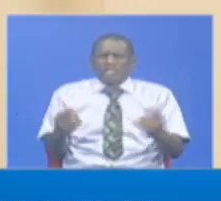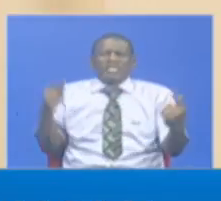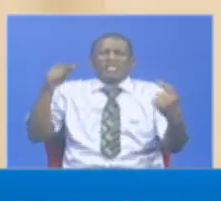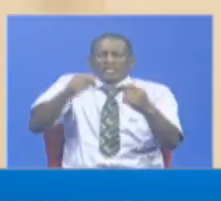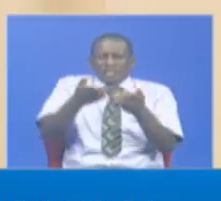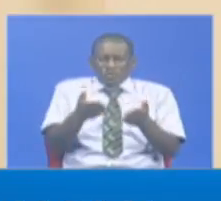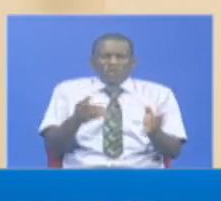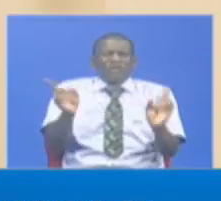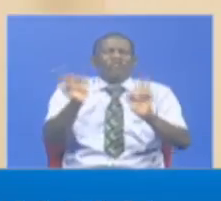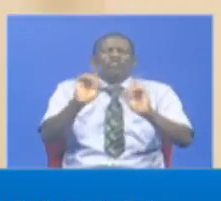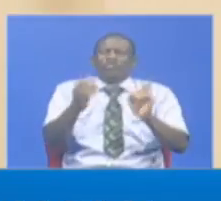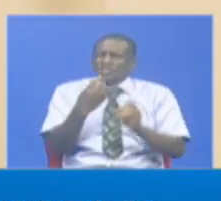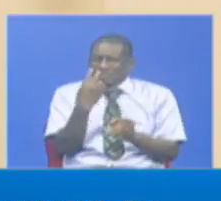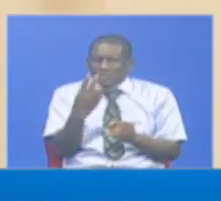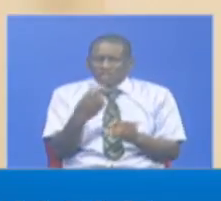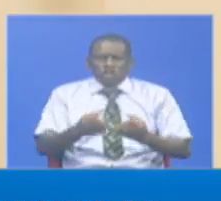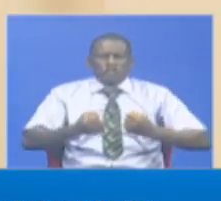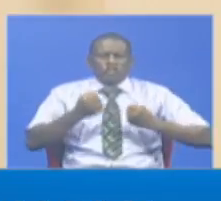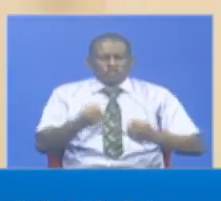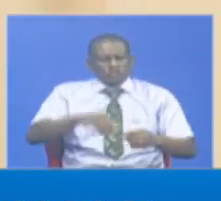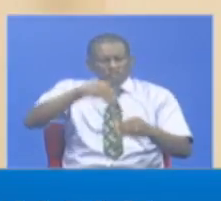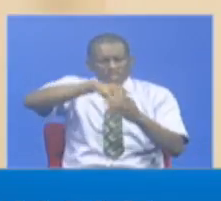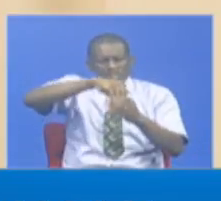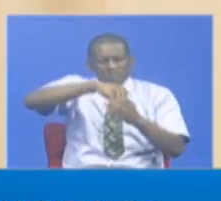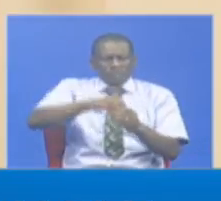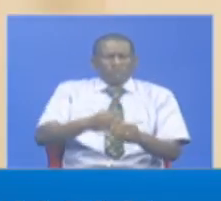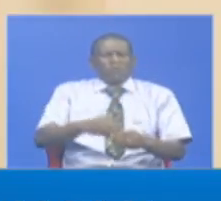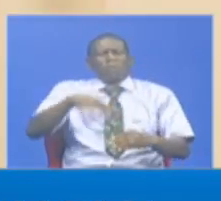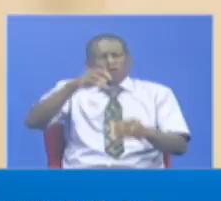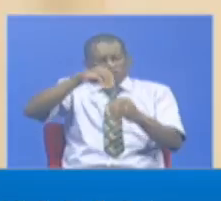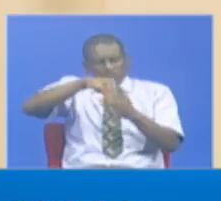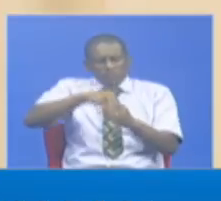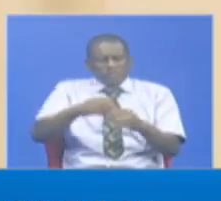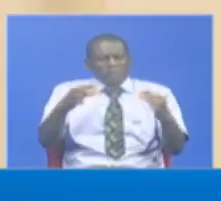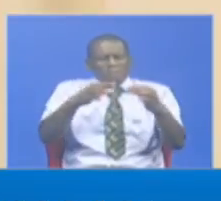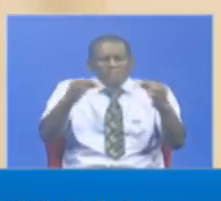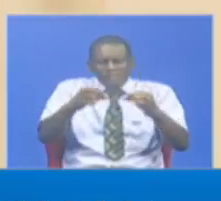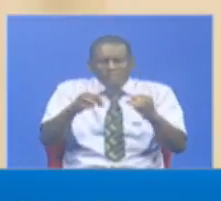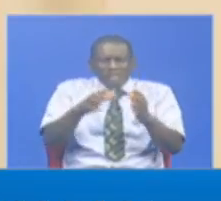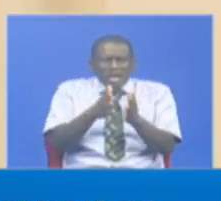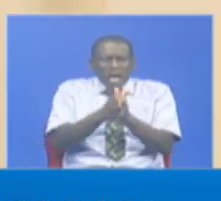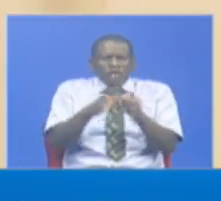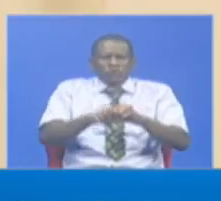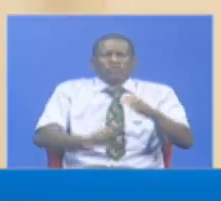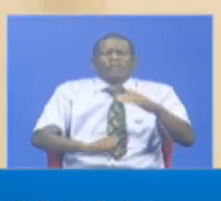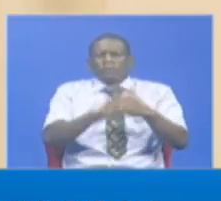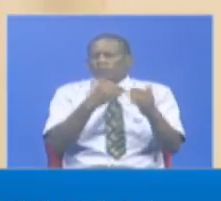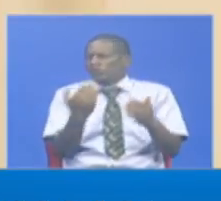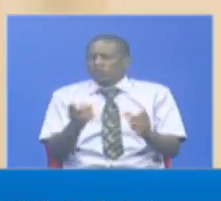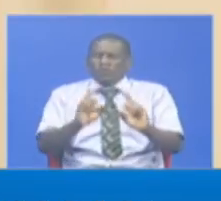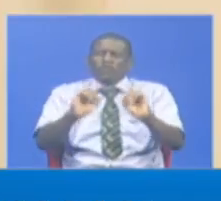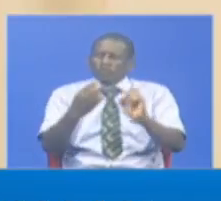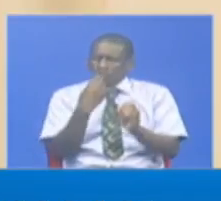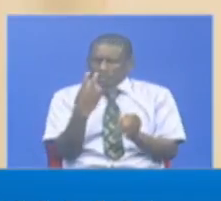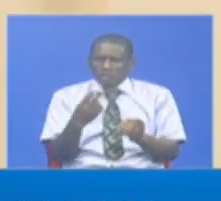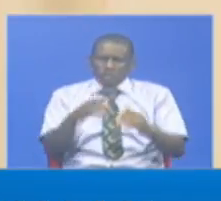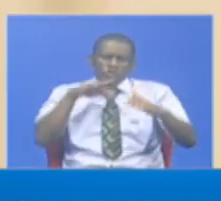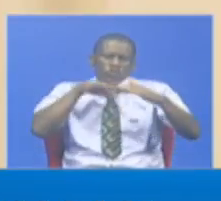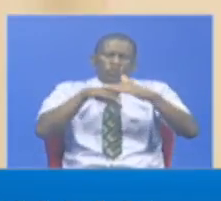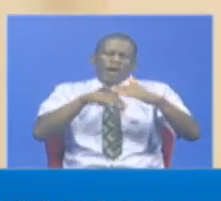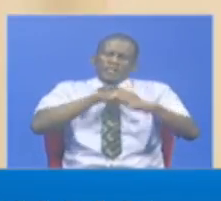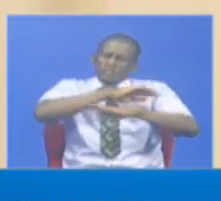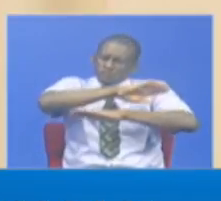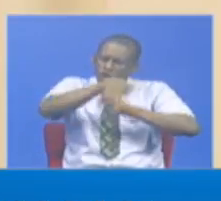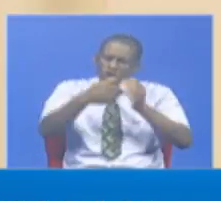haven't seen strong investment, strong messaging, and strong support to children to access all forms